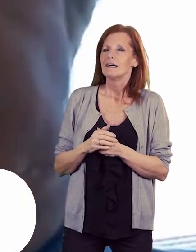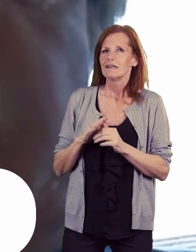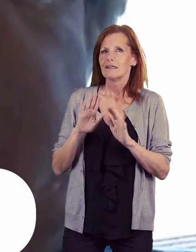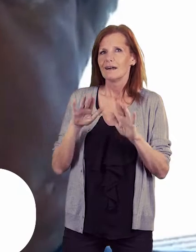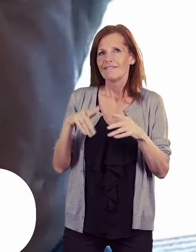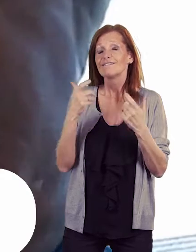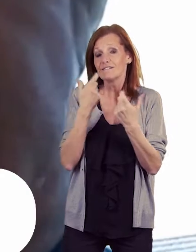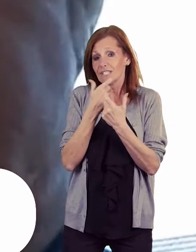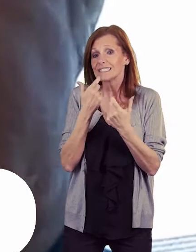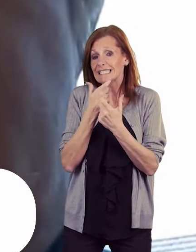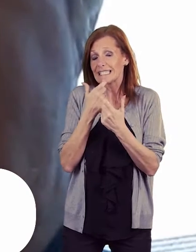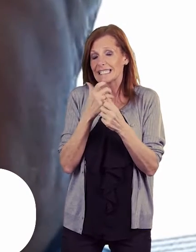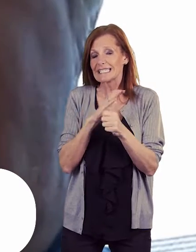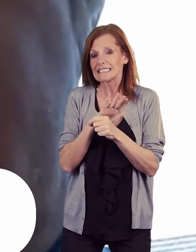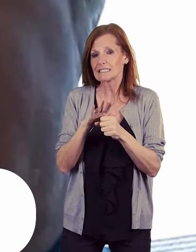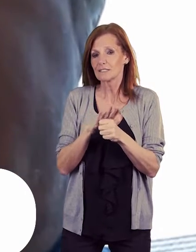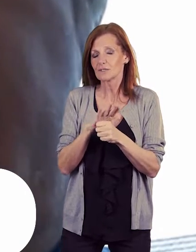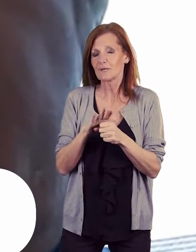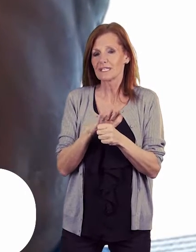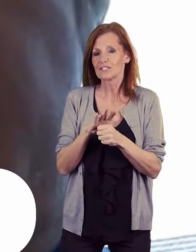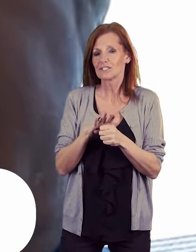A funny situation.